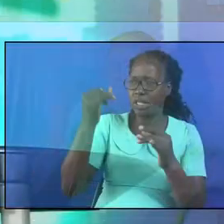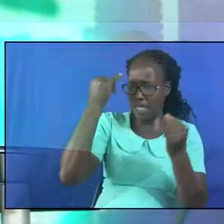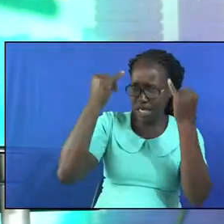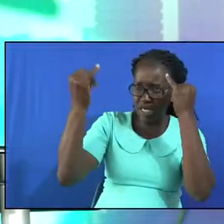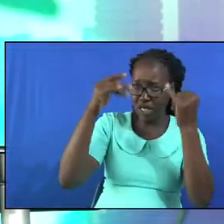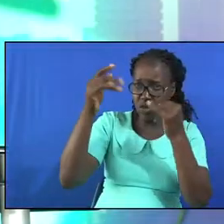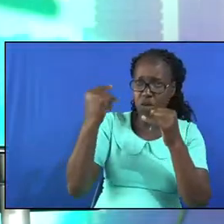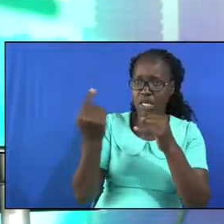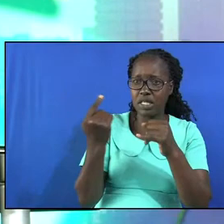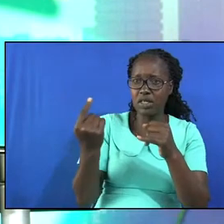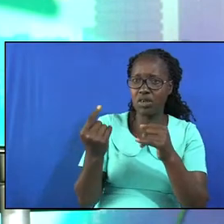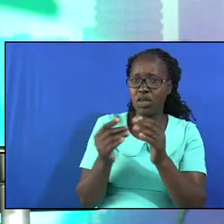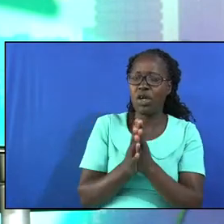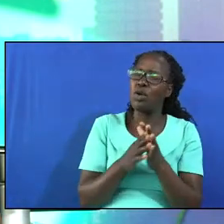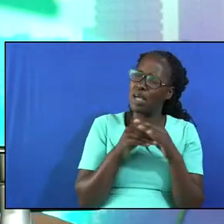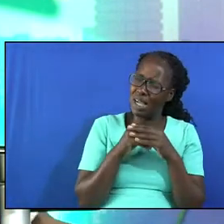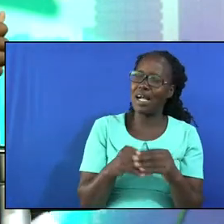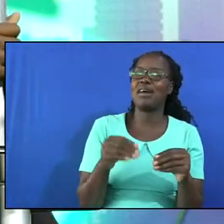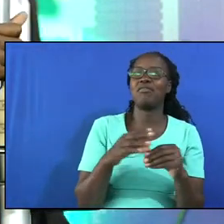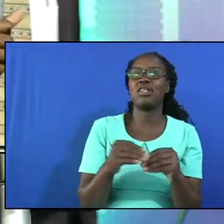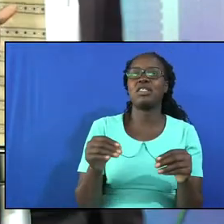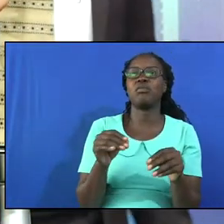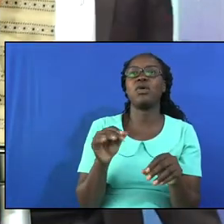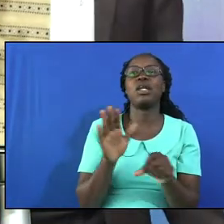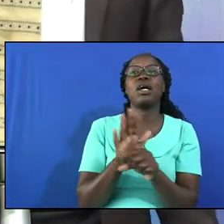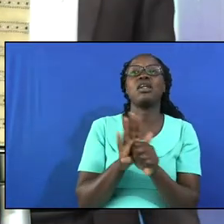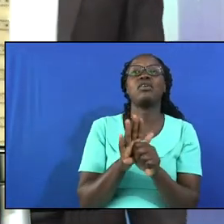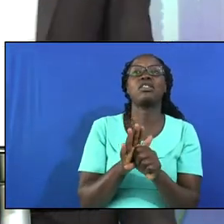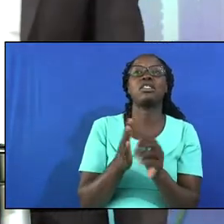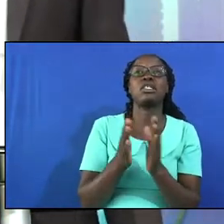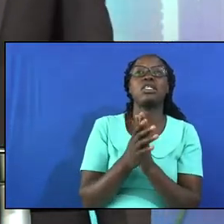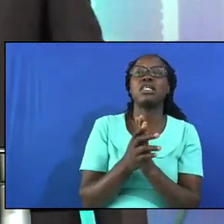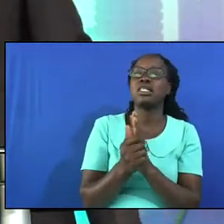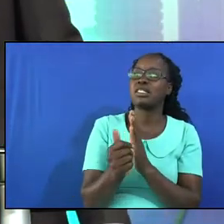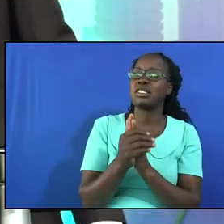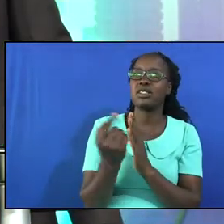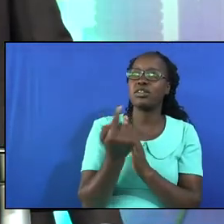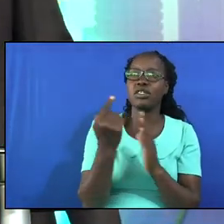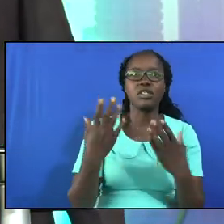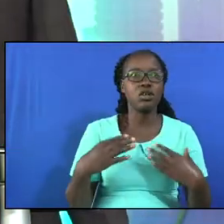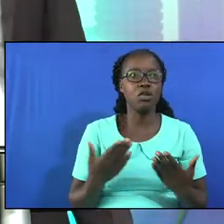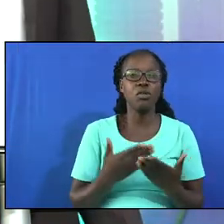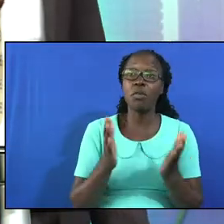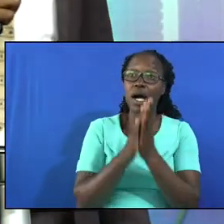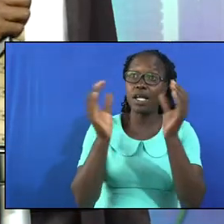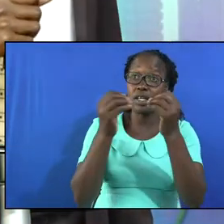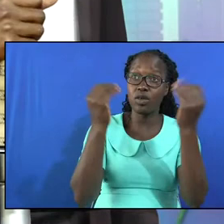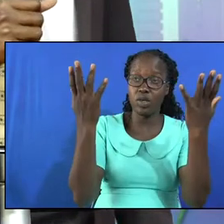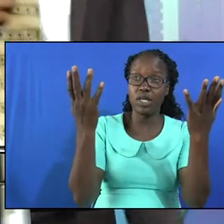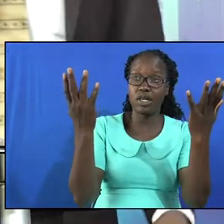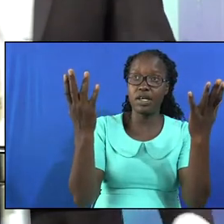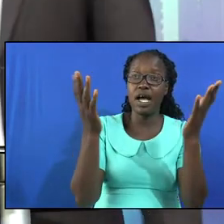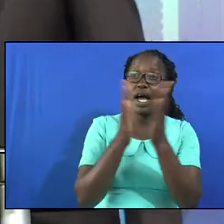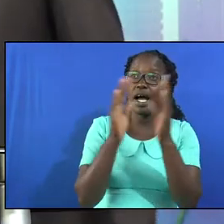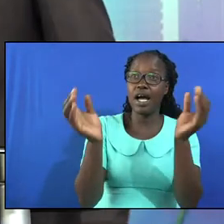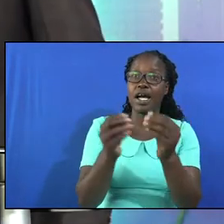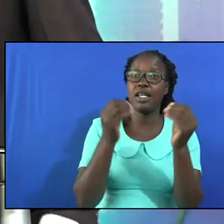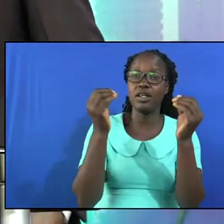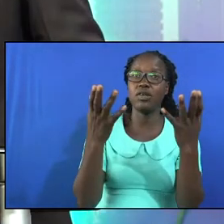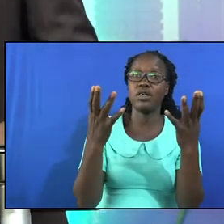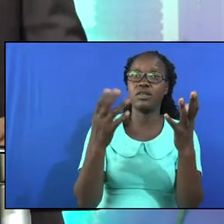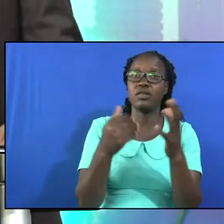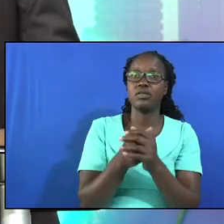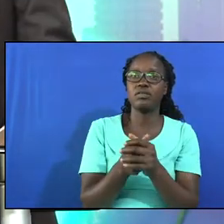idea that you are single. You are so comfortable in your skin, single people. Hallelujah!